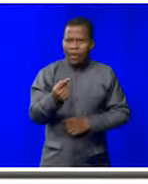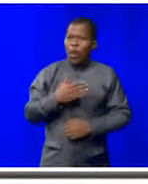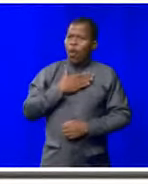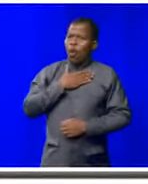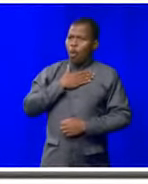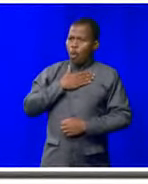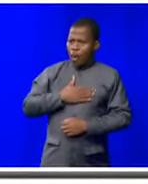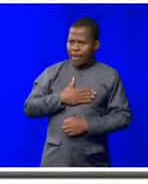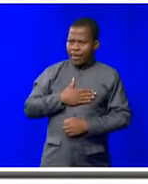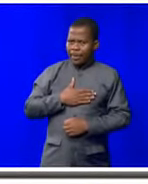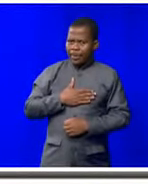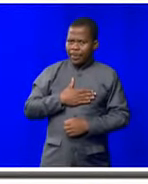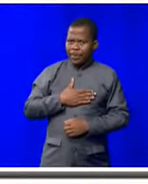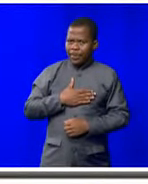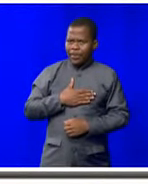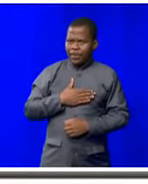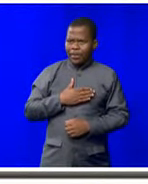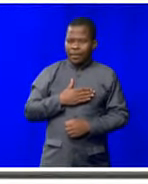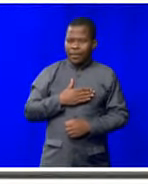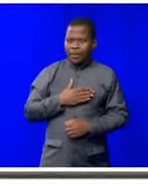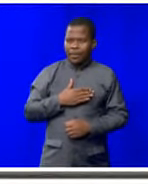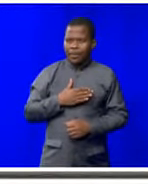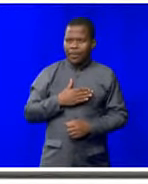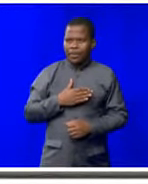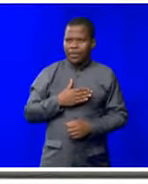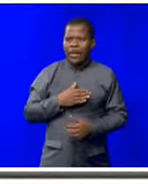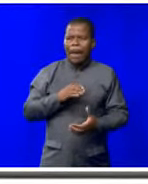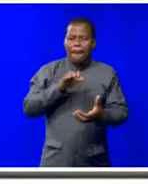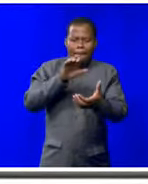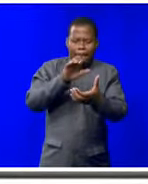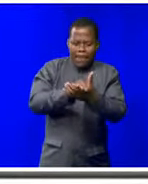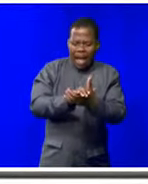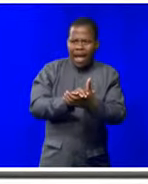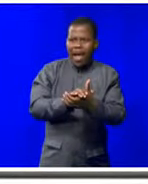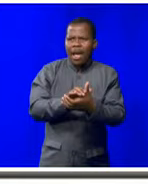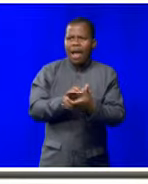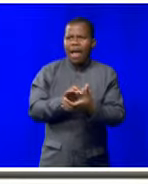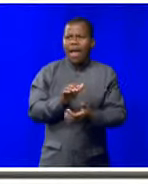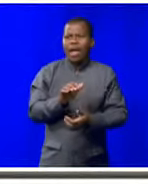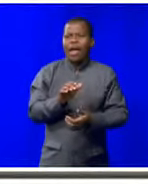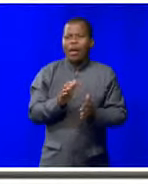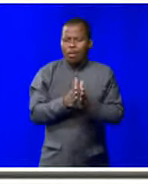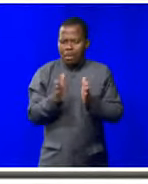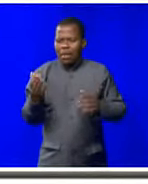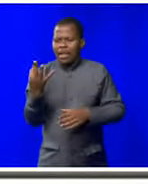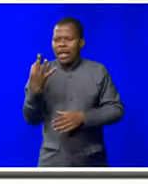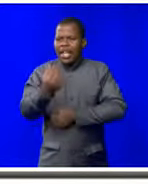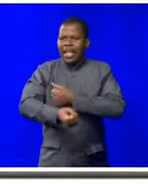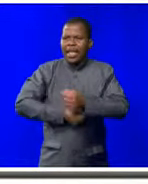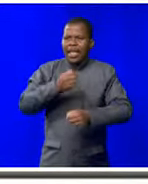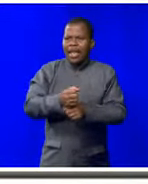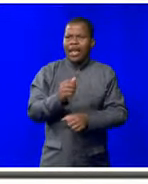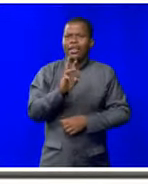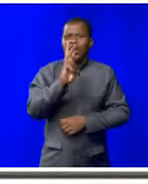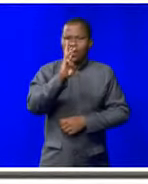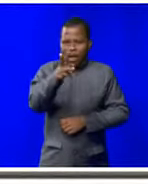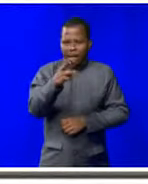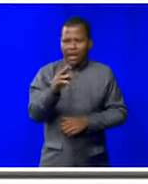we would like to partner with yourselves for the next 3 years.